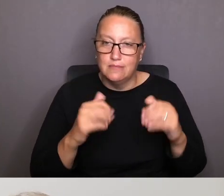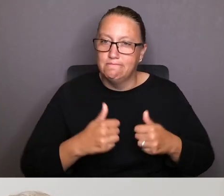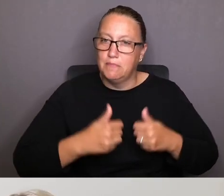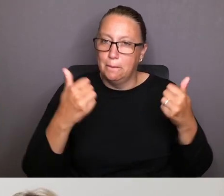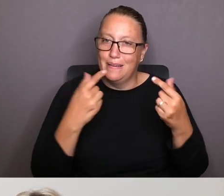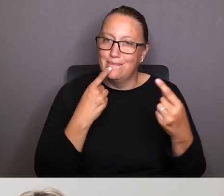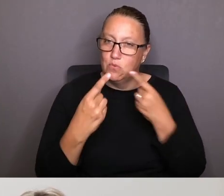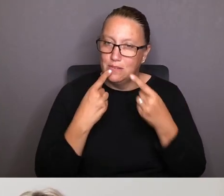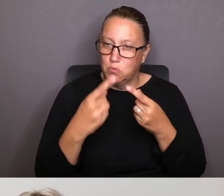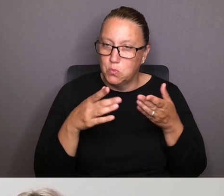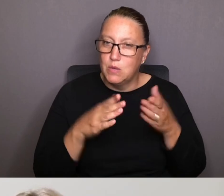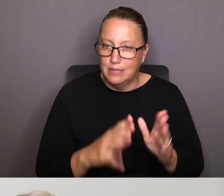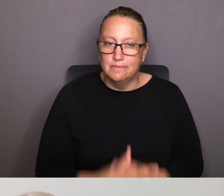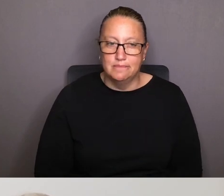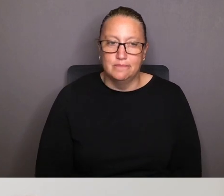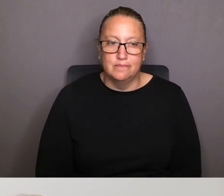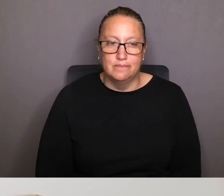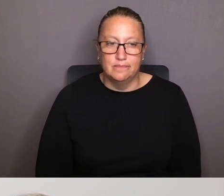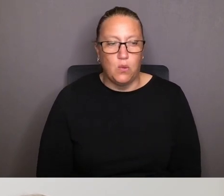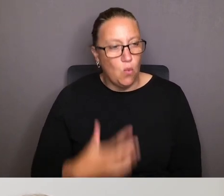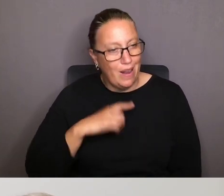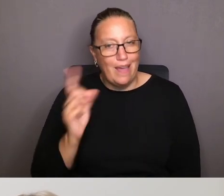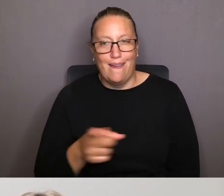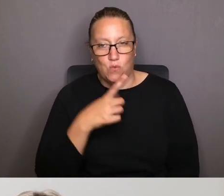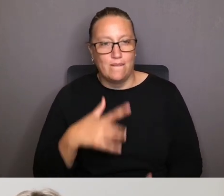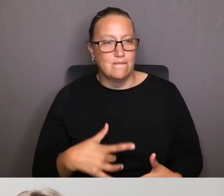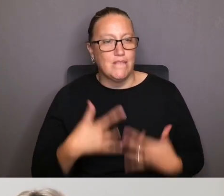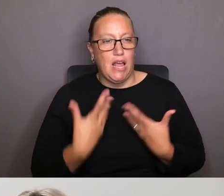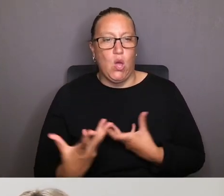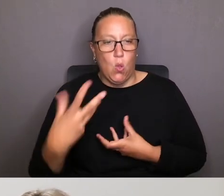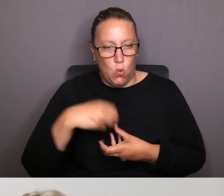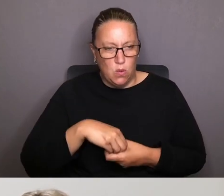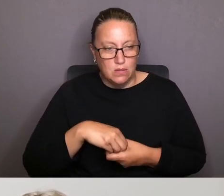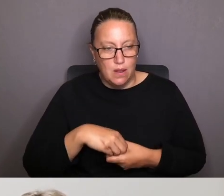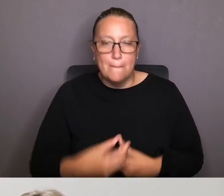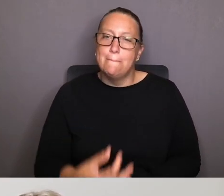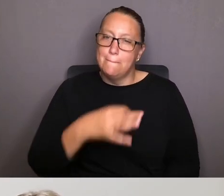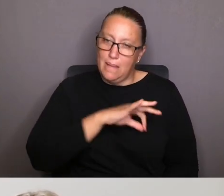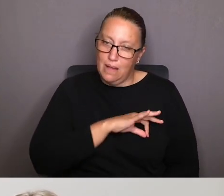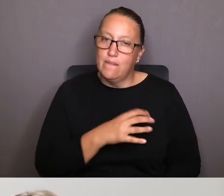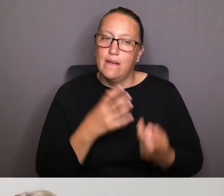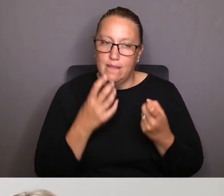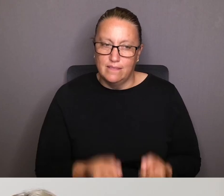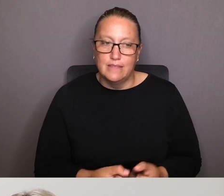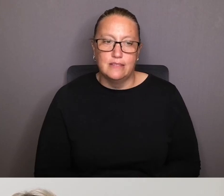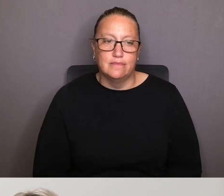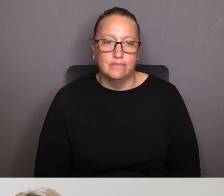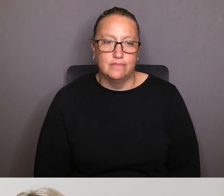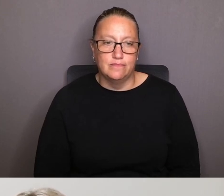feels included and that everyone really gets something out of. And the other really important